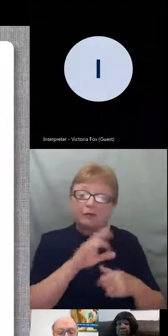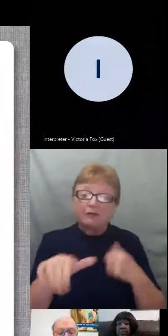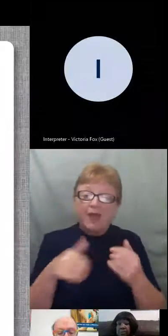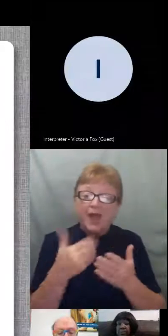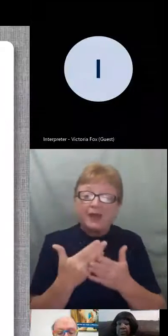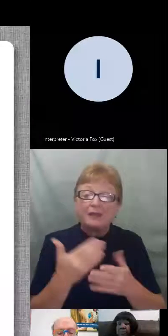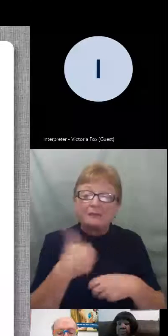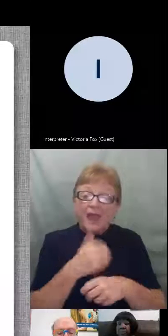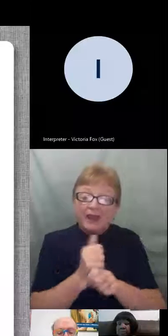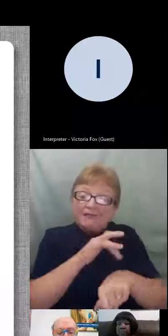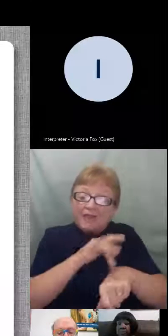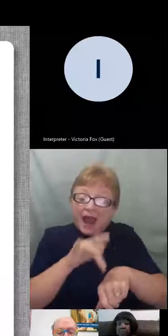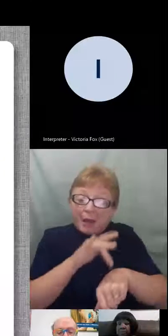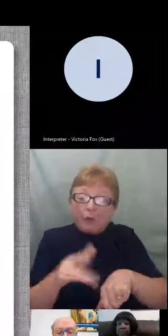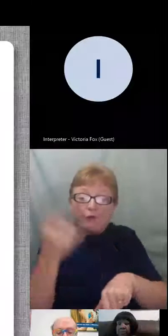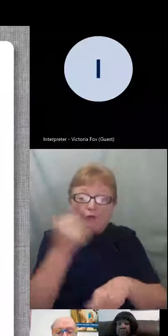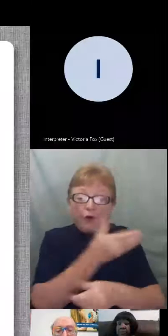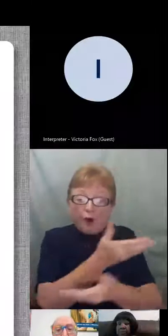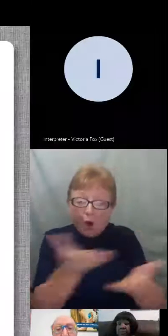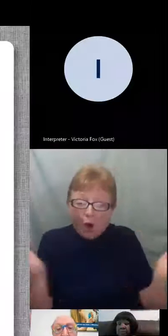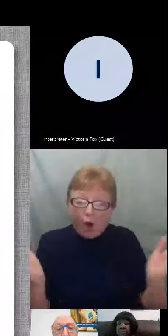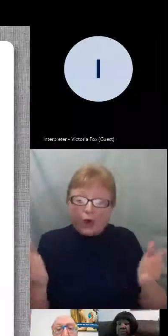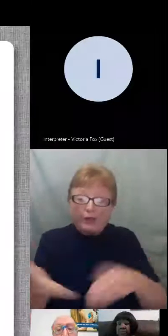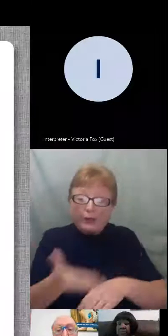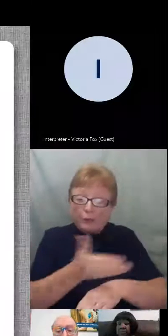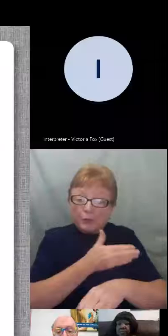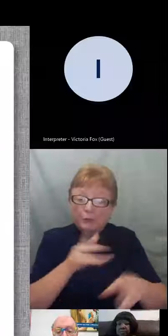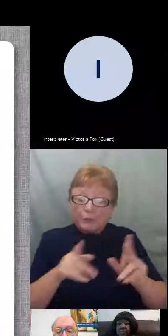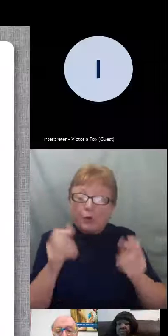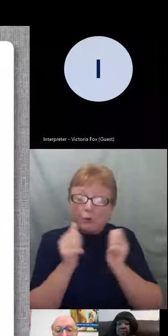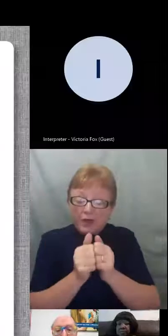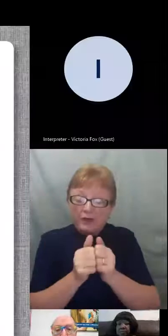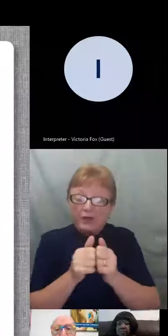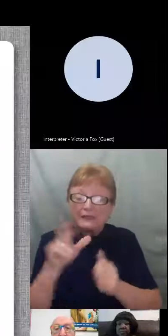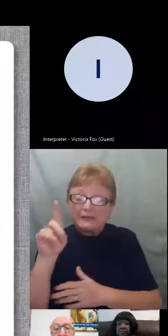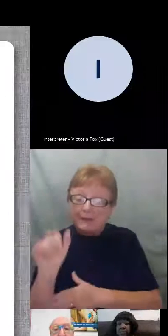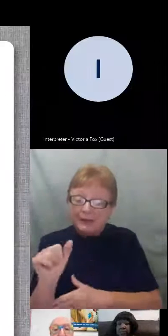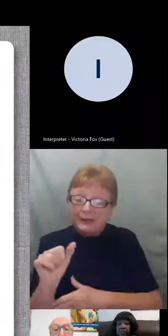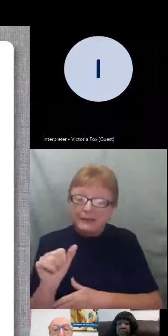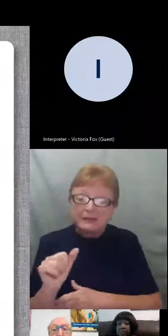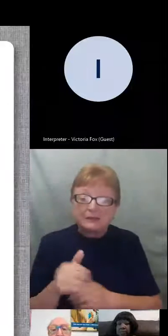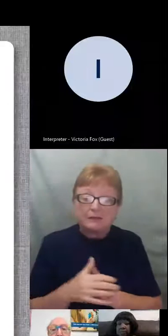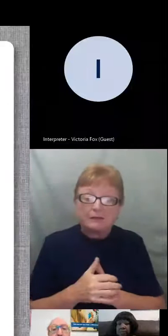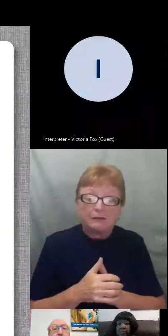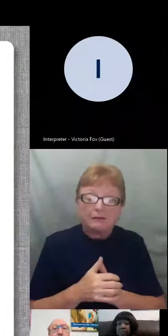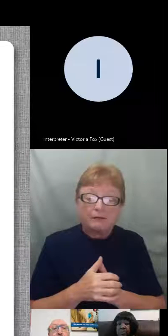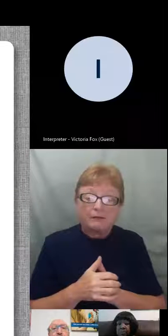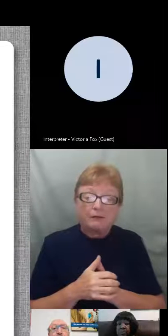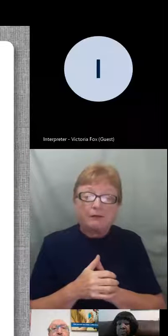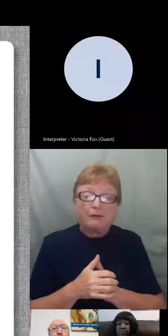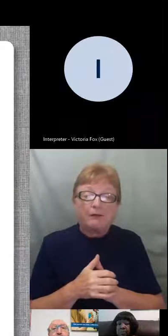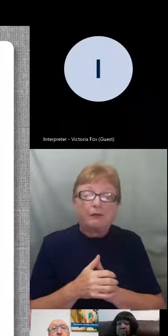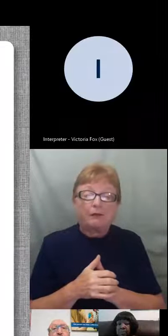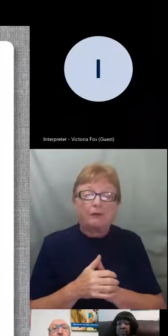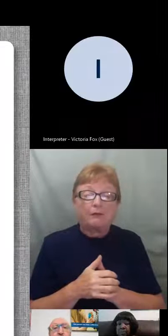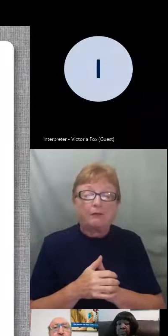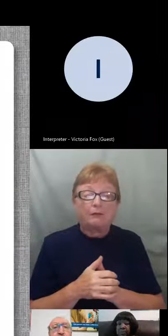services that improve the lives of individuals with disabilities. Next slide, please.